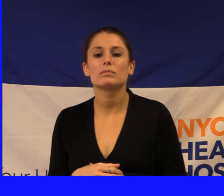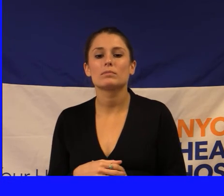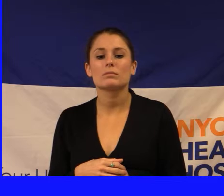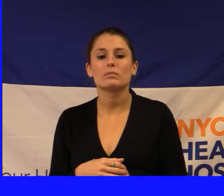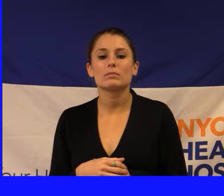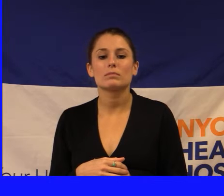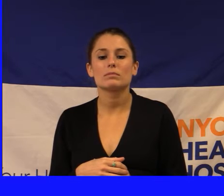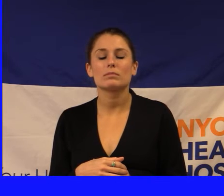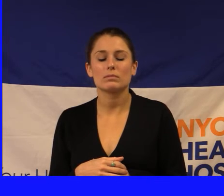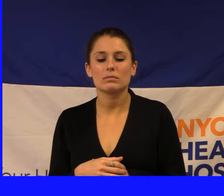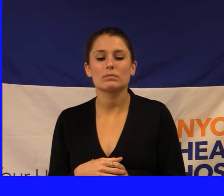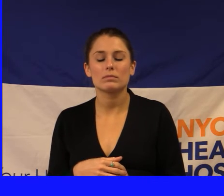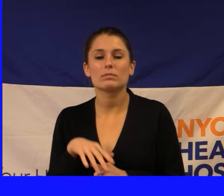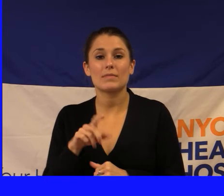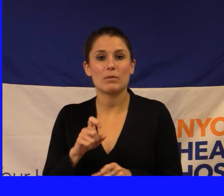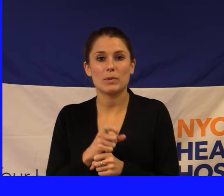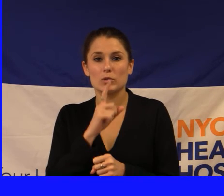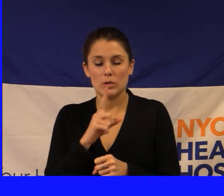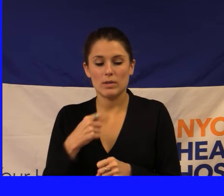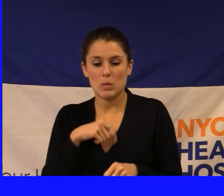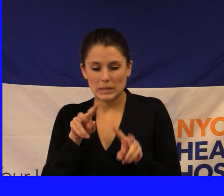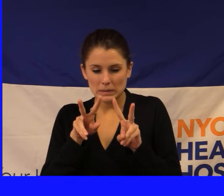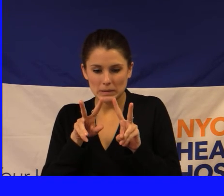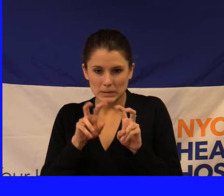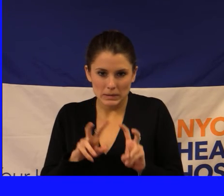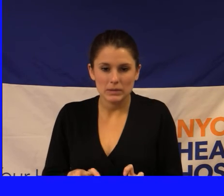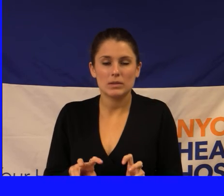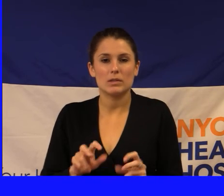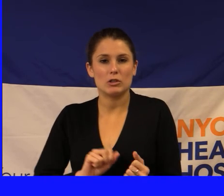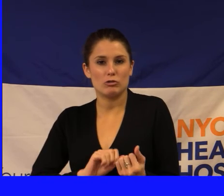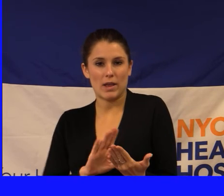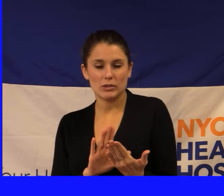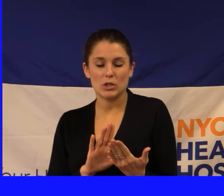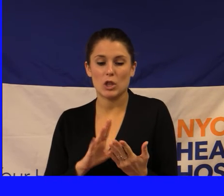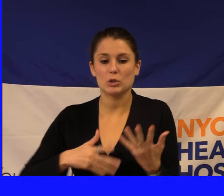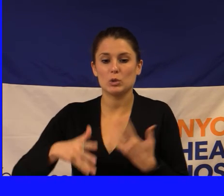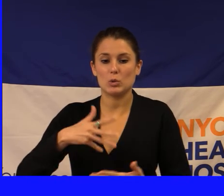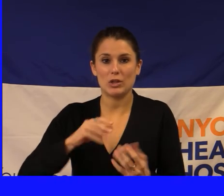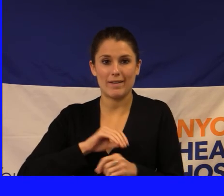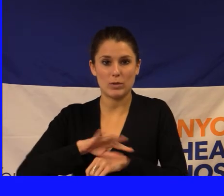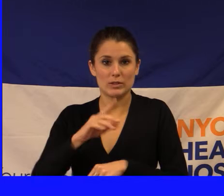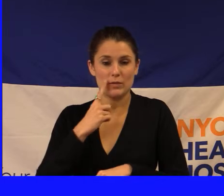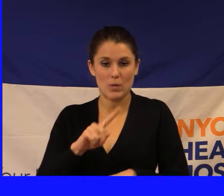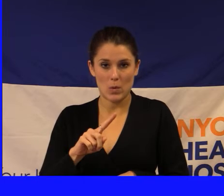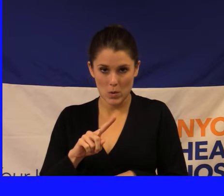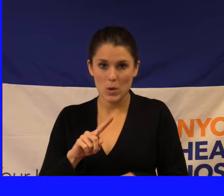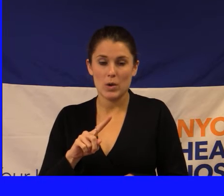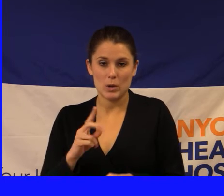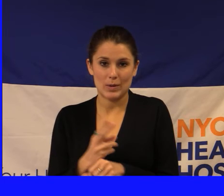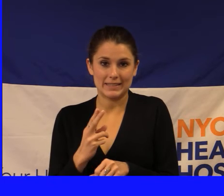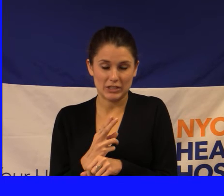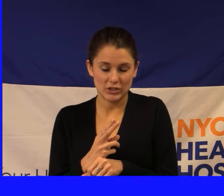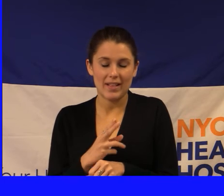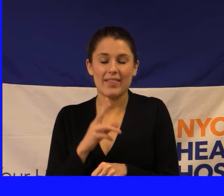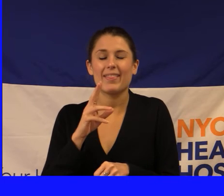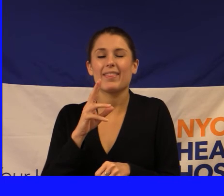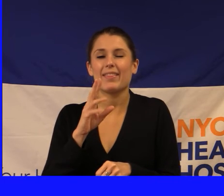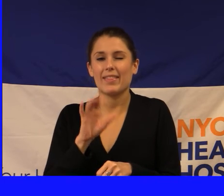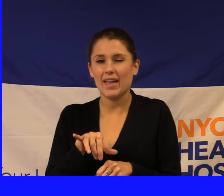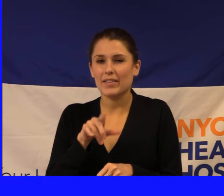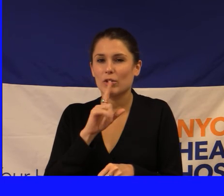addressing the social drivers of utilization, and especially the social drivers that affect downstream